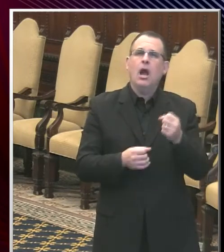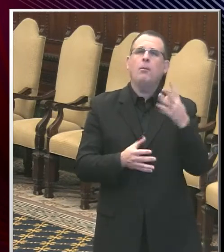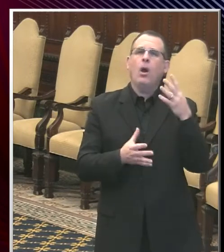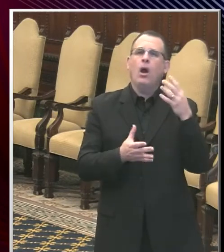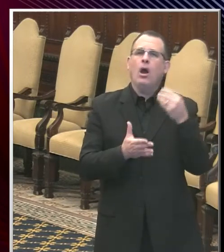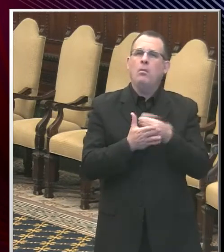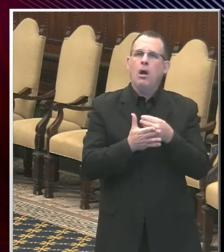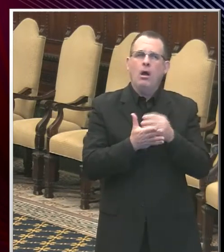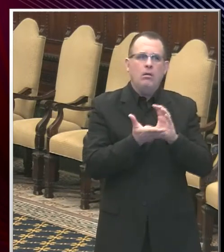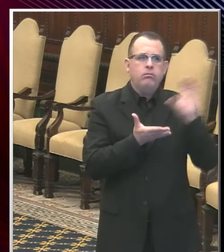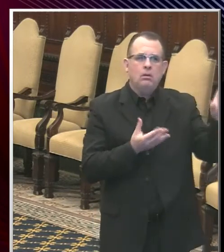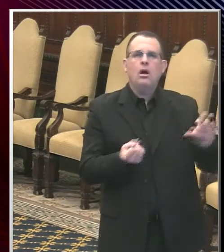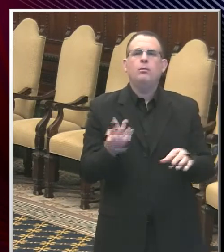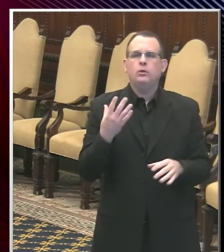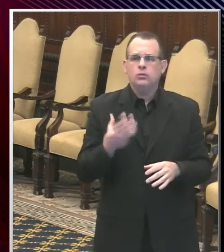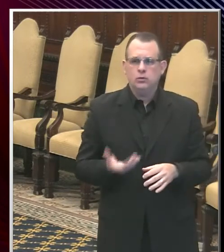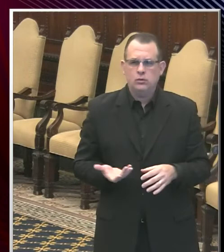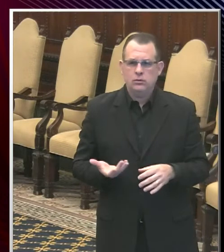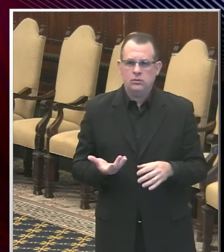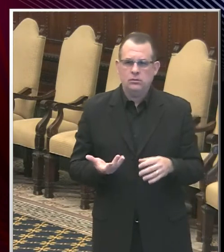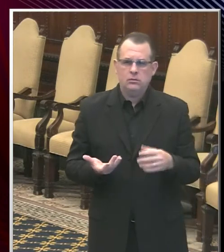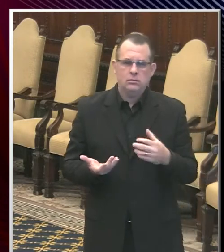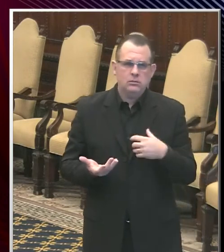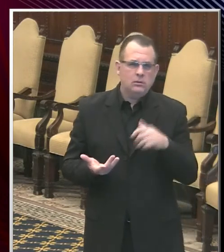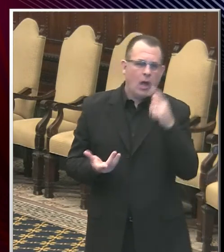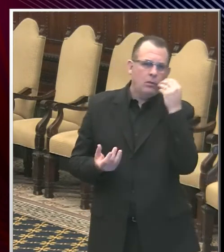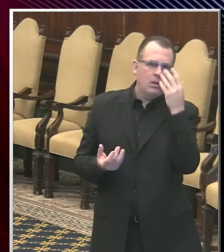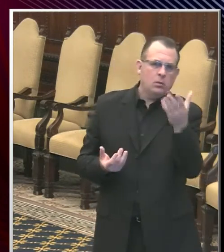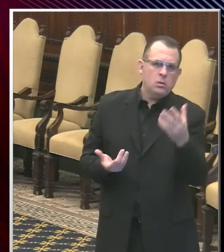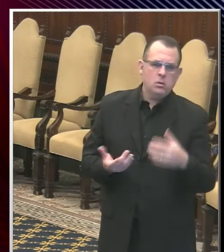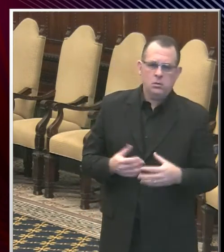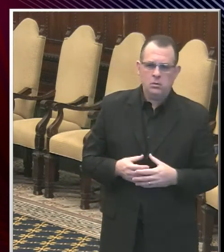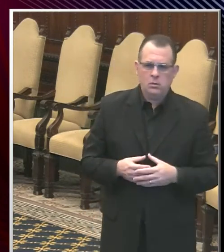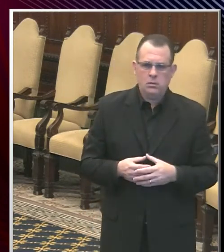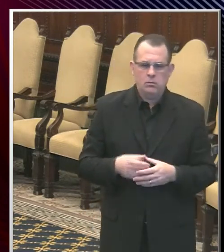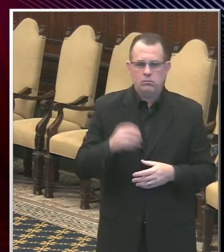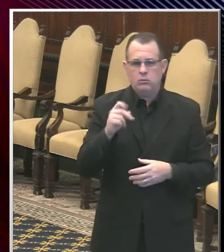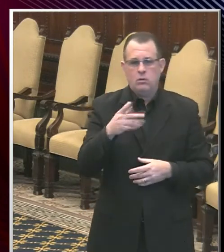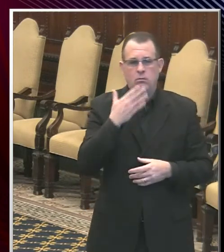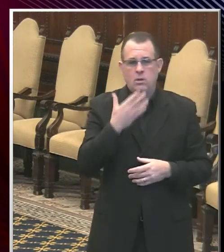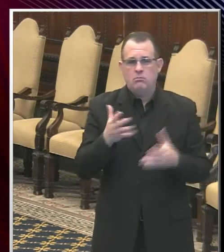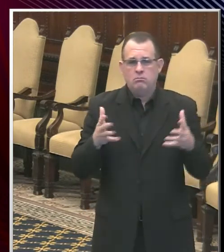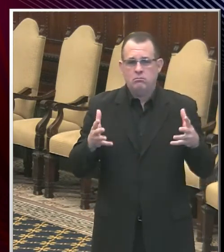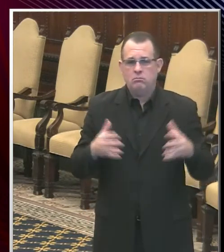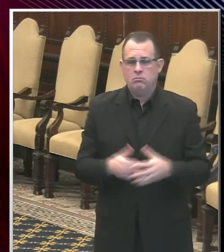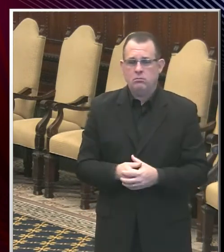We'll have to get back to you on that. Okay. Thank you. That's all.